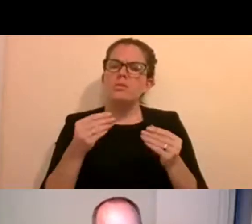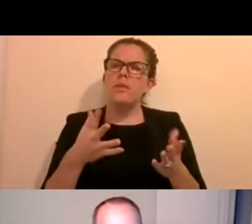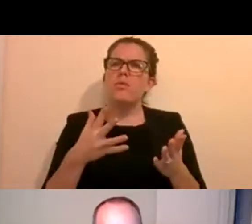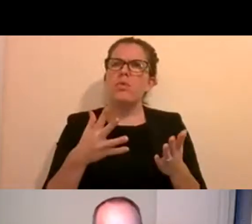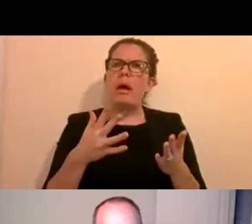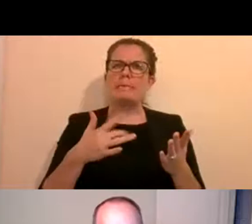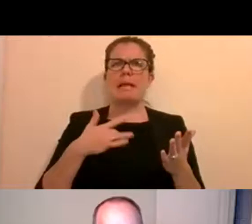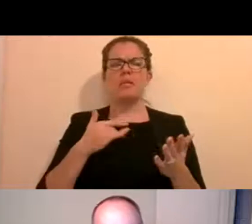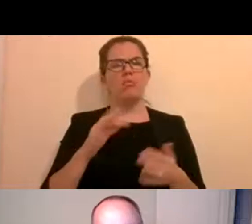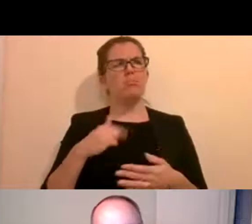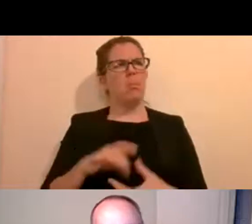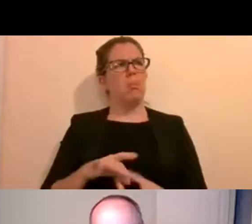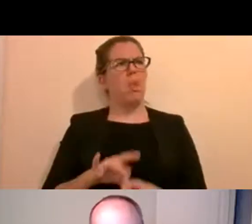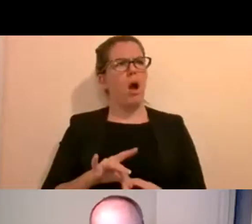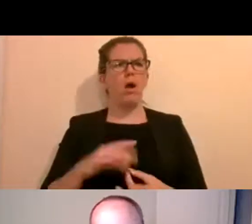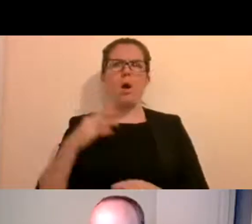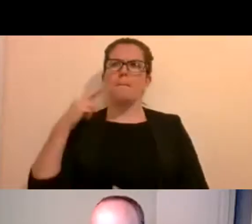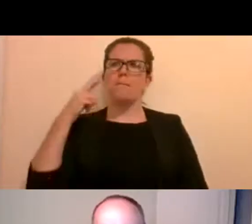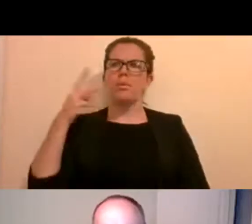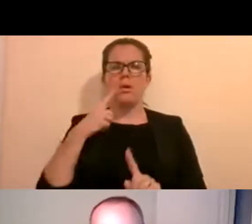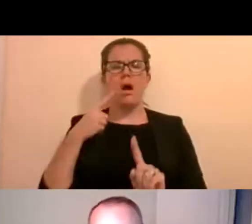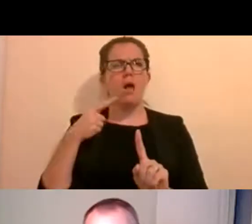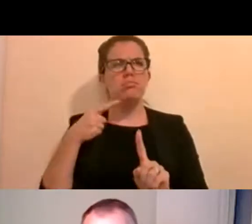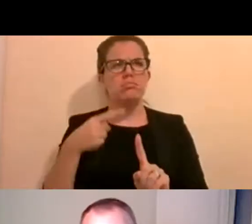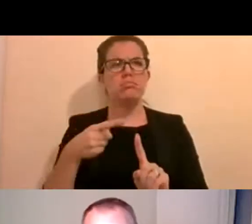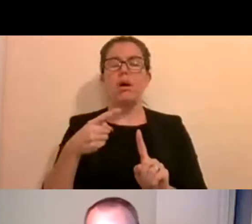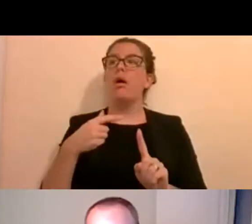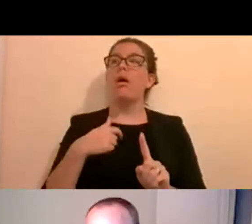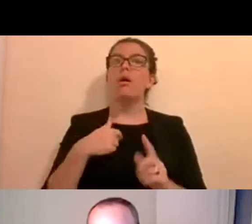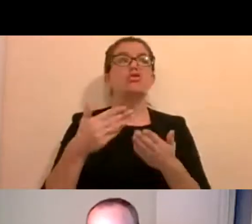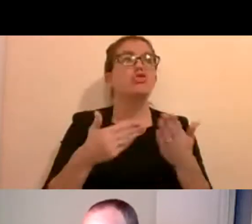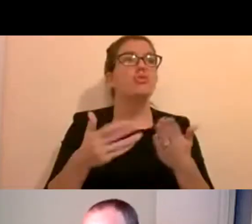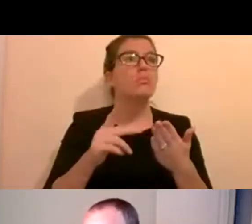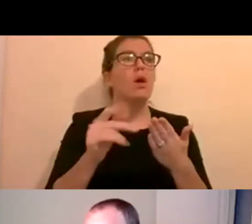of purpose and doing, service projects and doing